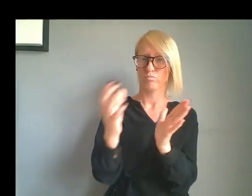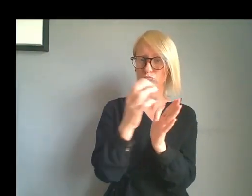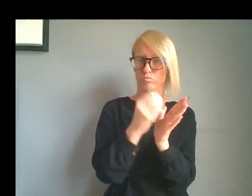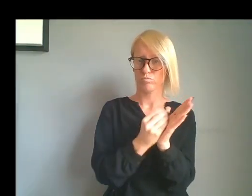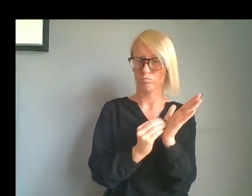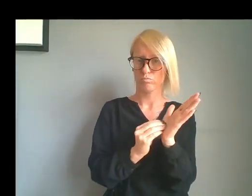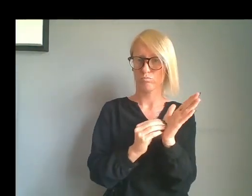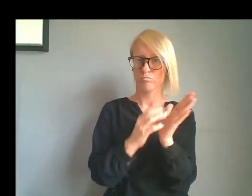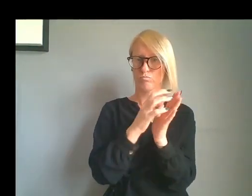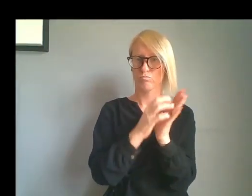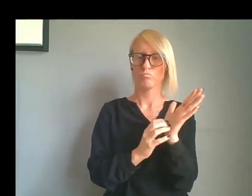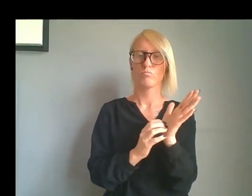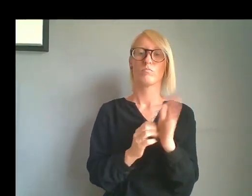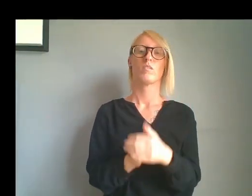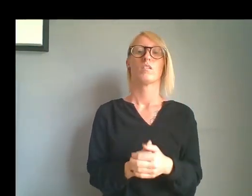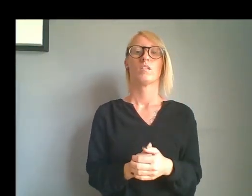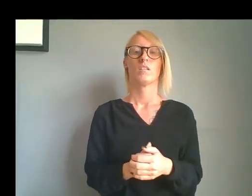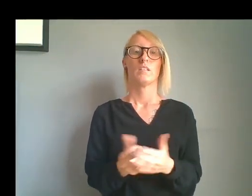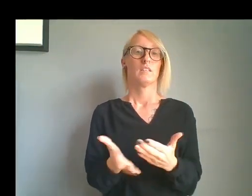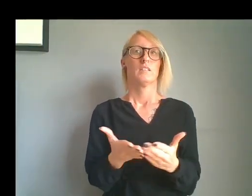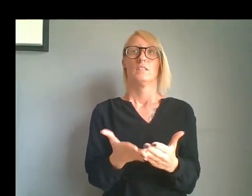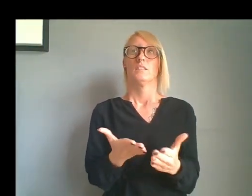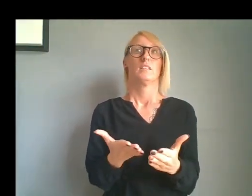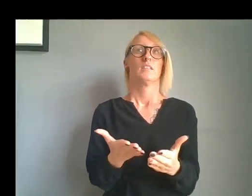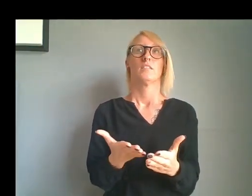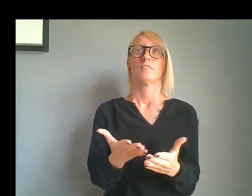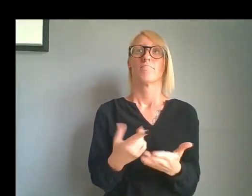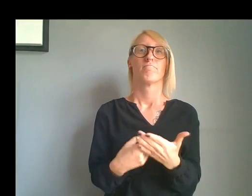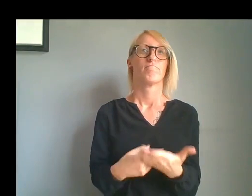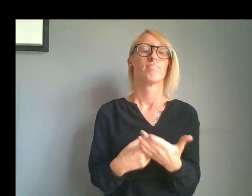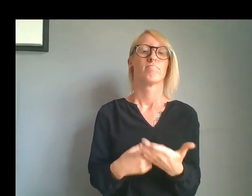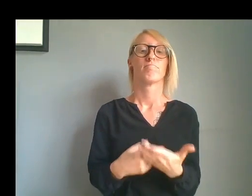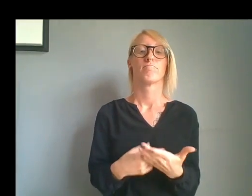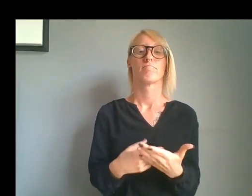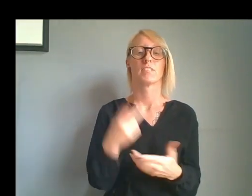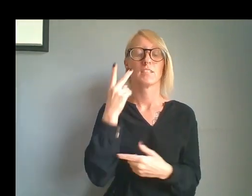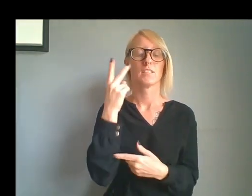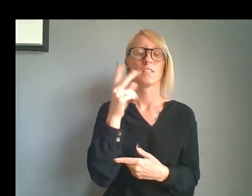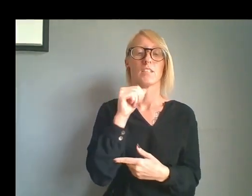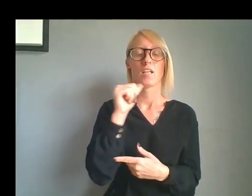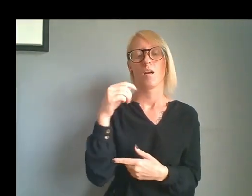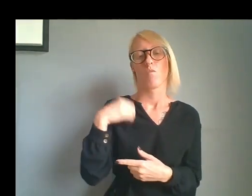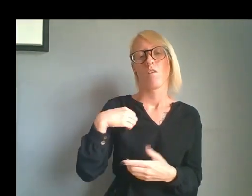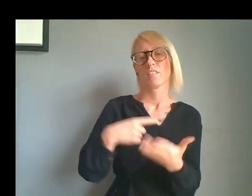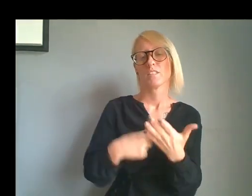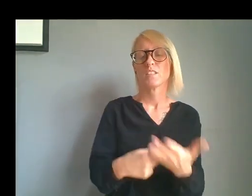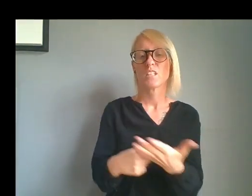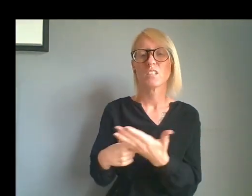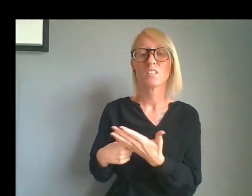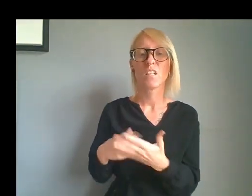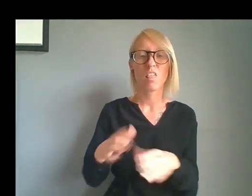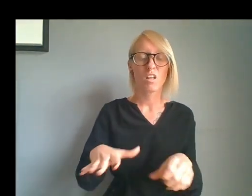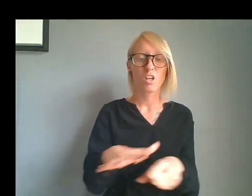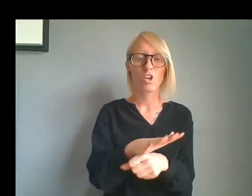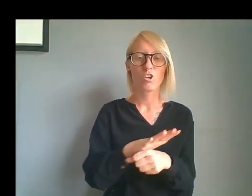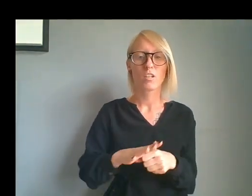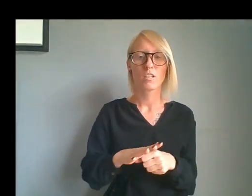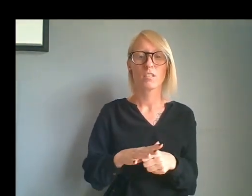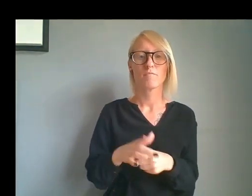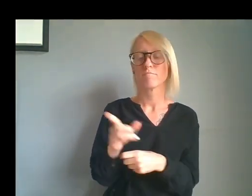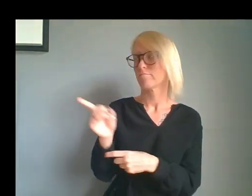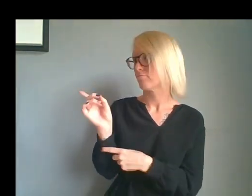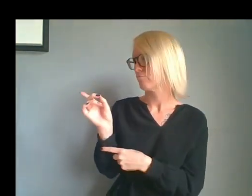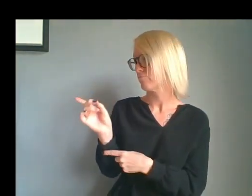look at what nonprofits are talking about in the Charleston area, I can go here and I can see, there's Darkness to